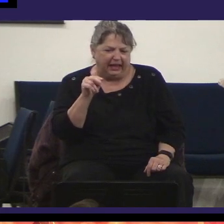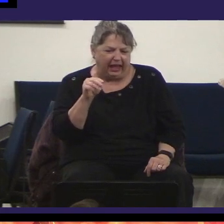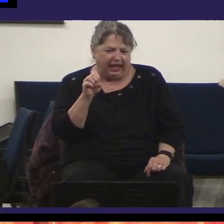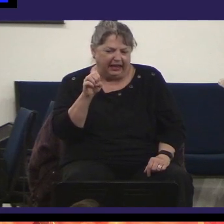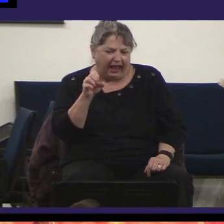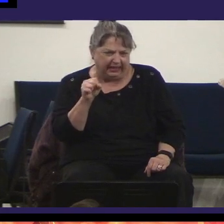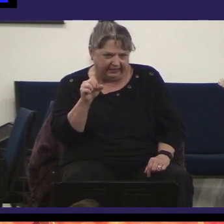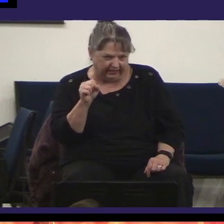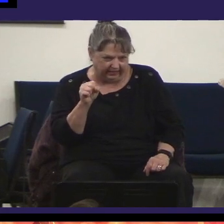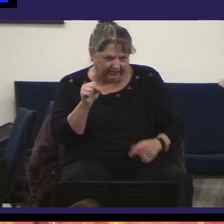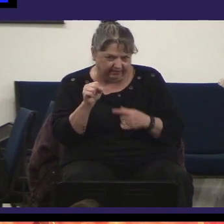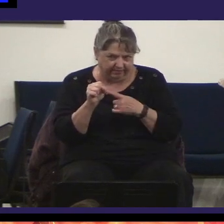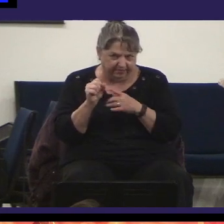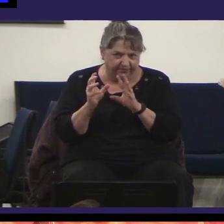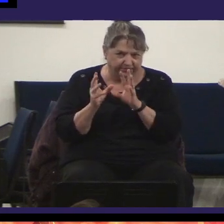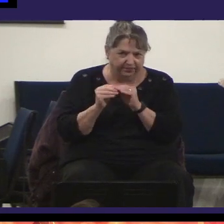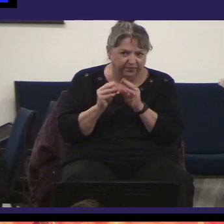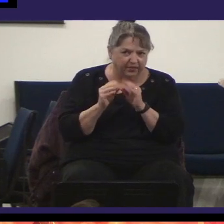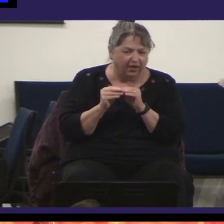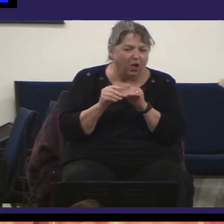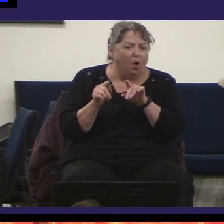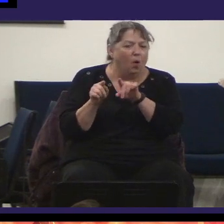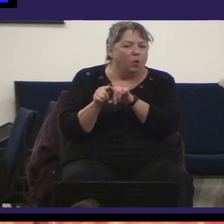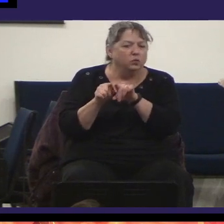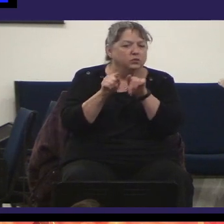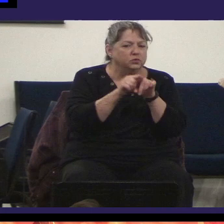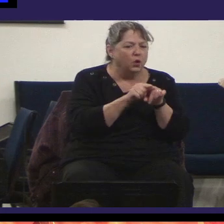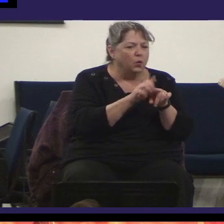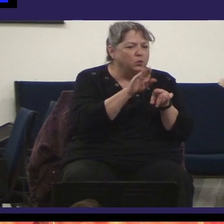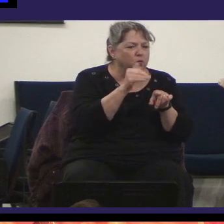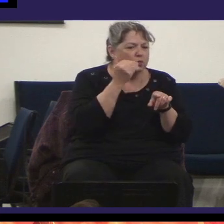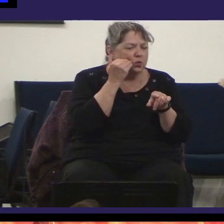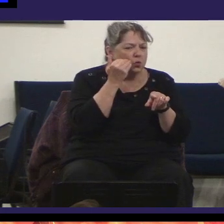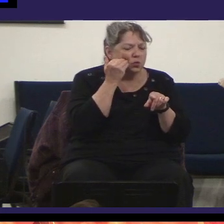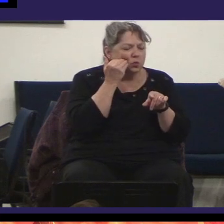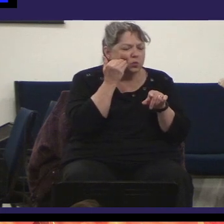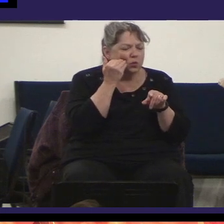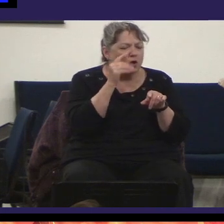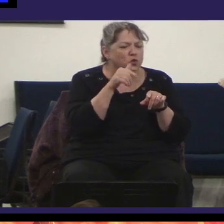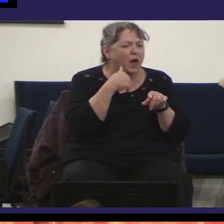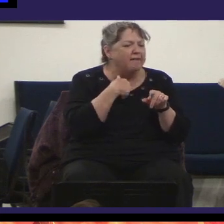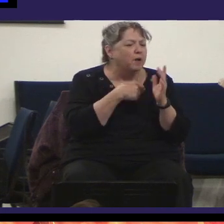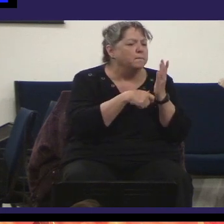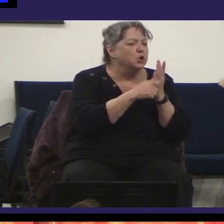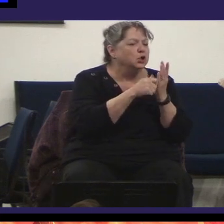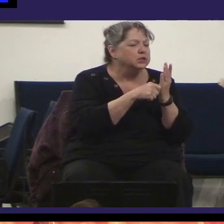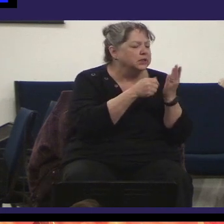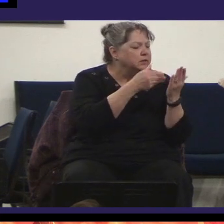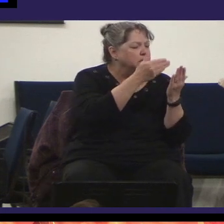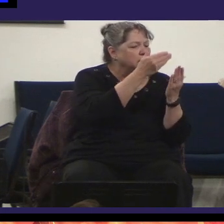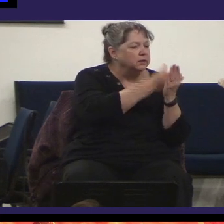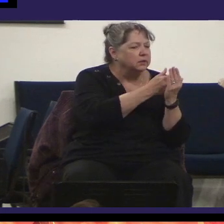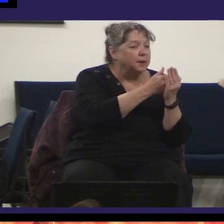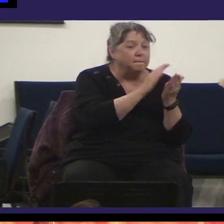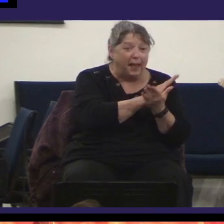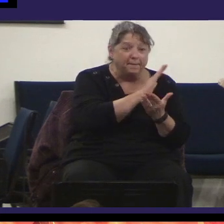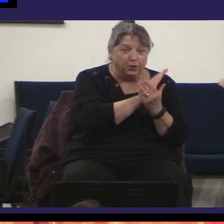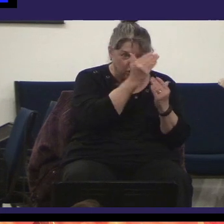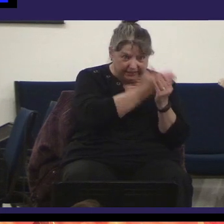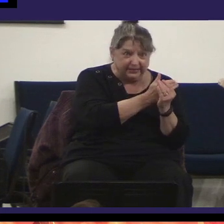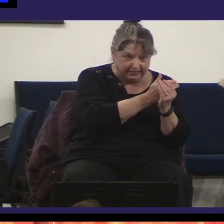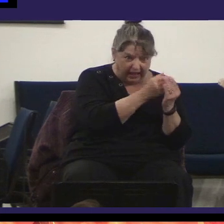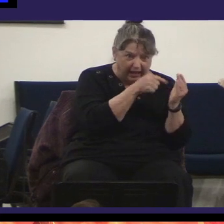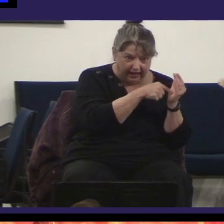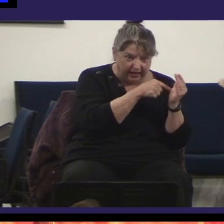Chris left off on the 20th. There is a bulletin insert in all of your bulletins of the movie coming up on the 20th. I want to encourage you to